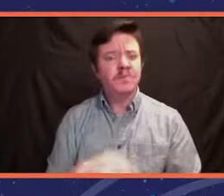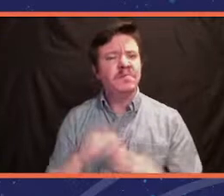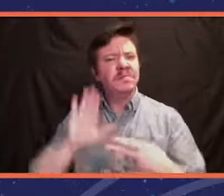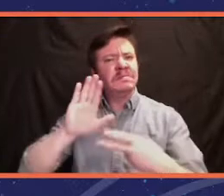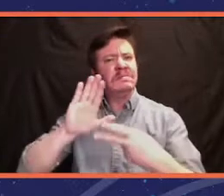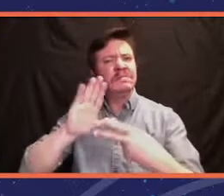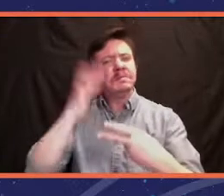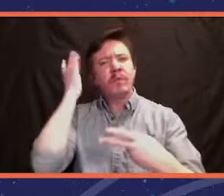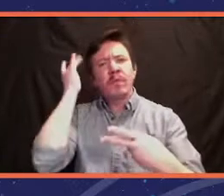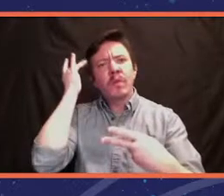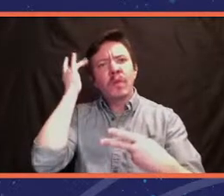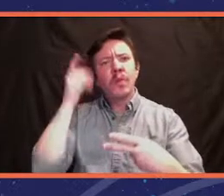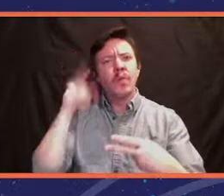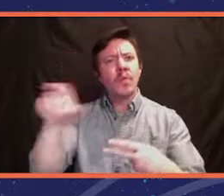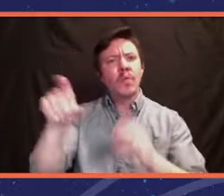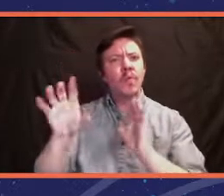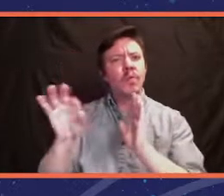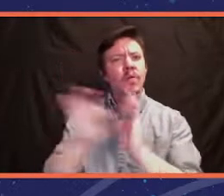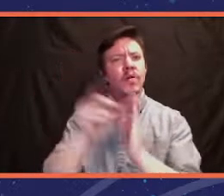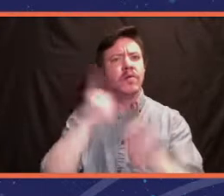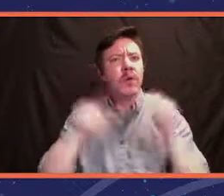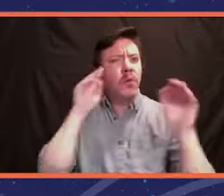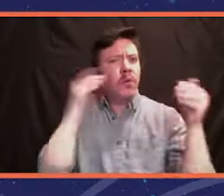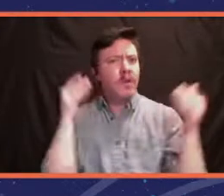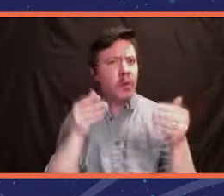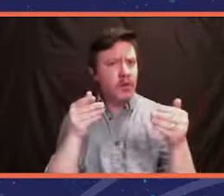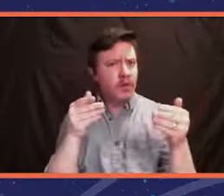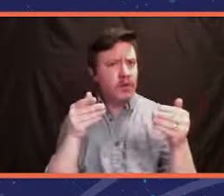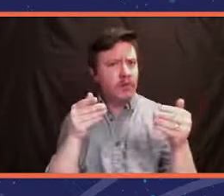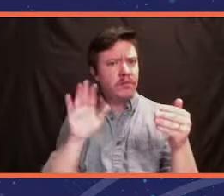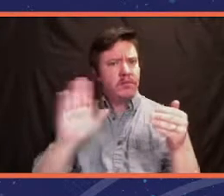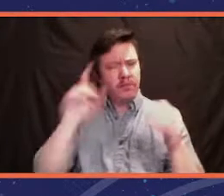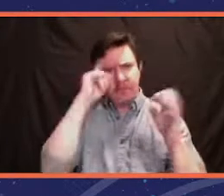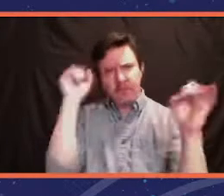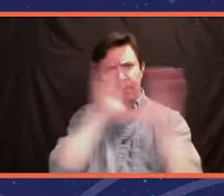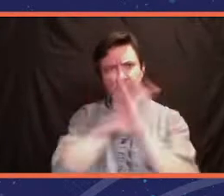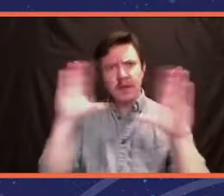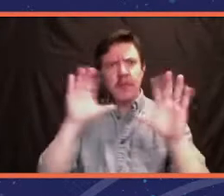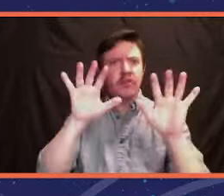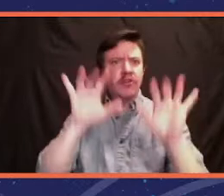why did you pick what you focus on your art on, the imagery and the text that you did?